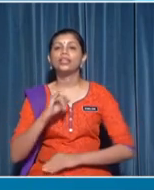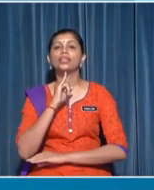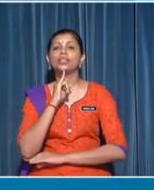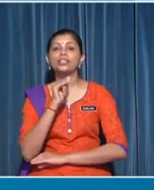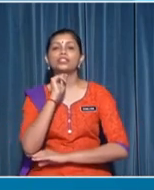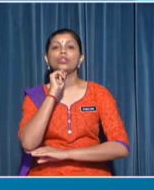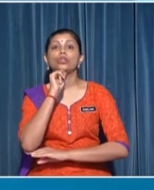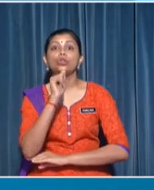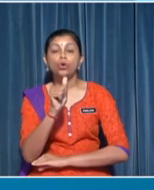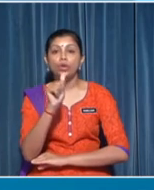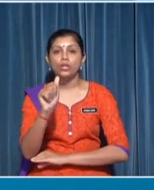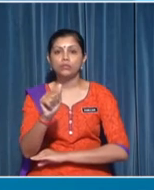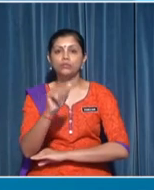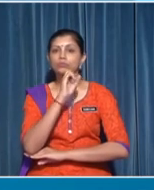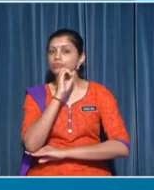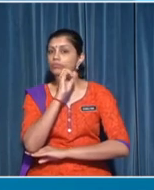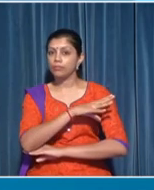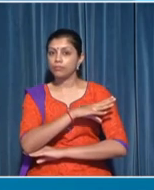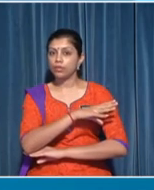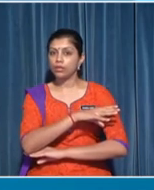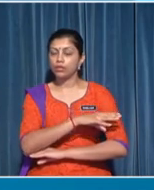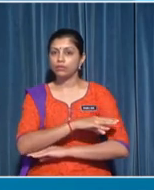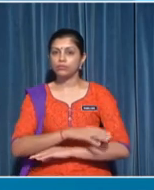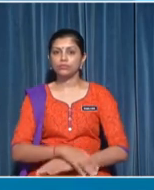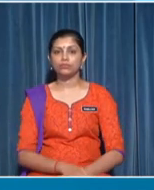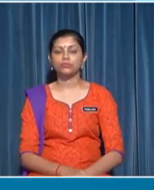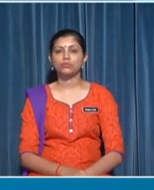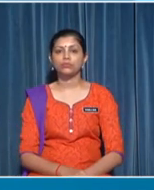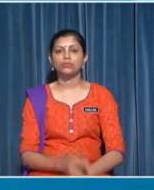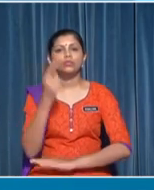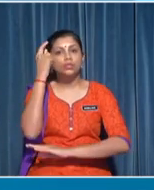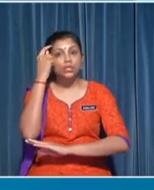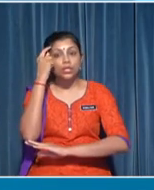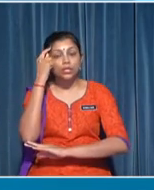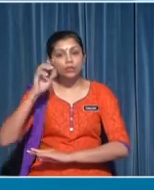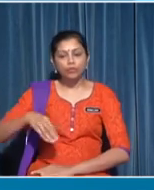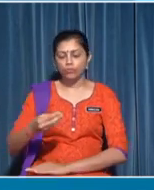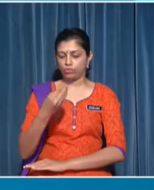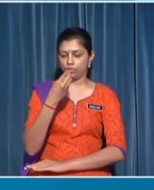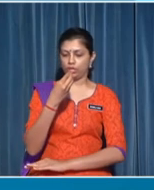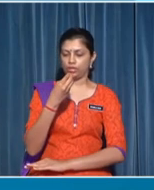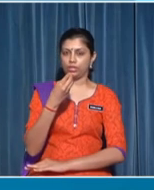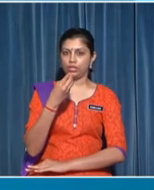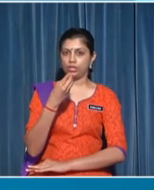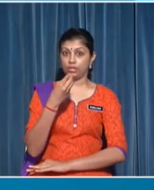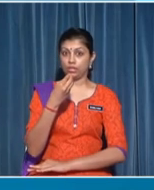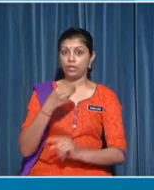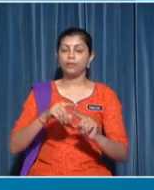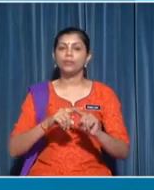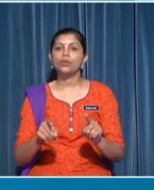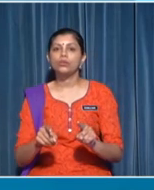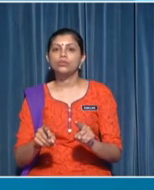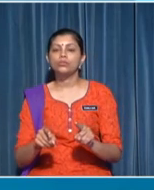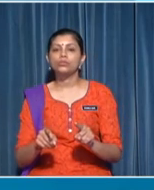is not a garbage bin. Think before you put anything in your mouth, because it will end up